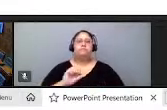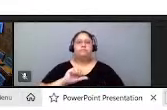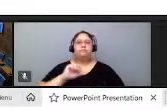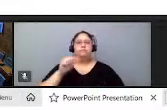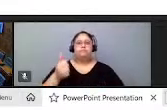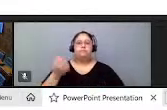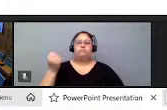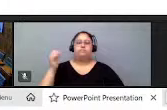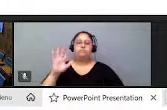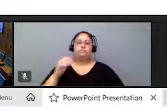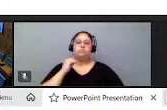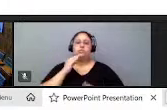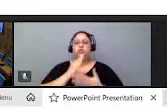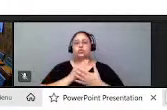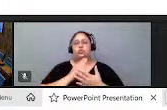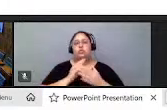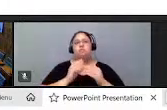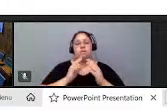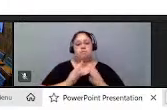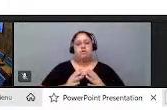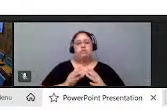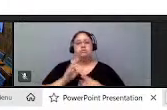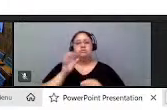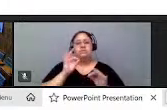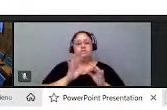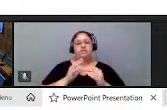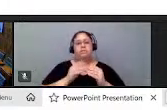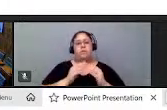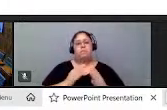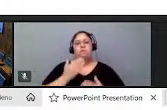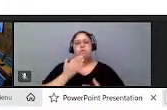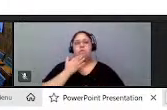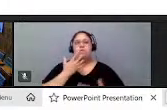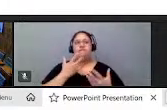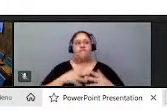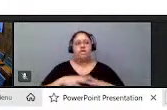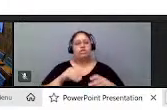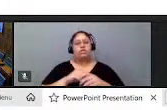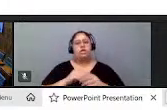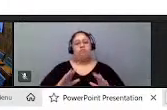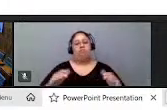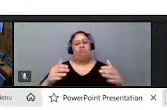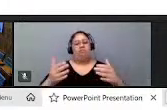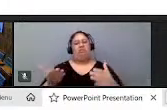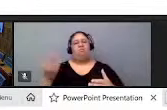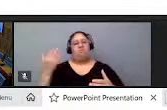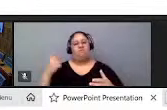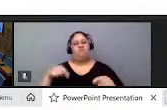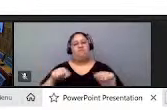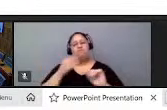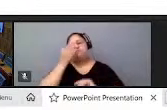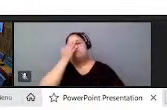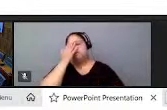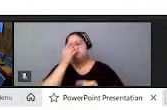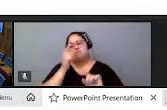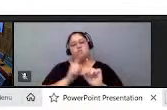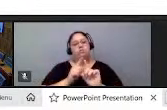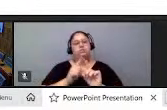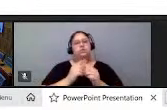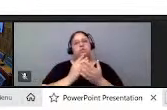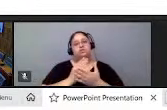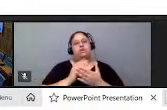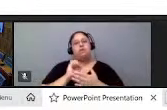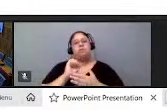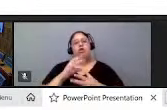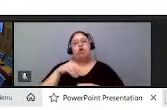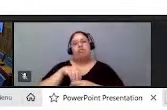sure the the members uh particularly those that have been in these sessions before uh would be familiar with some of the